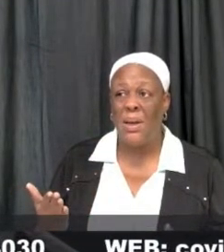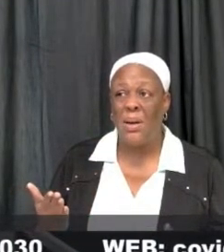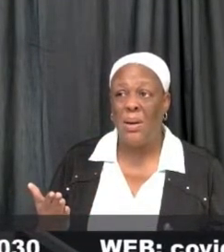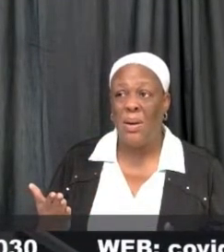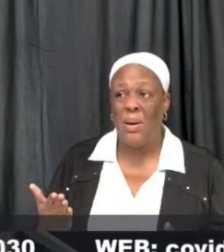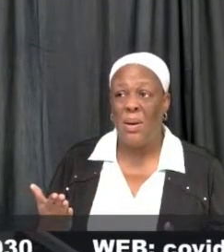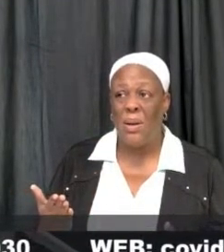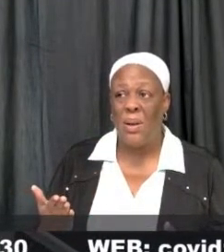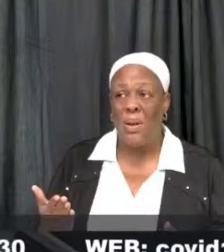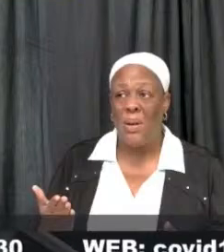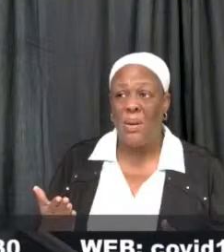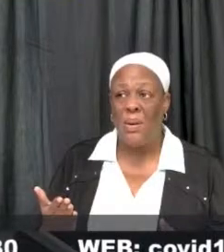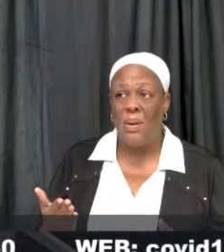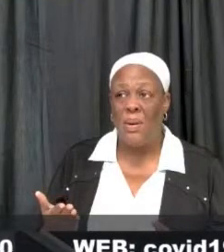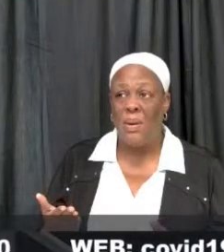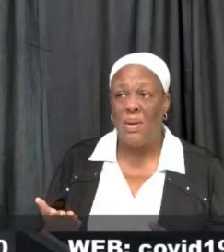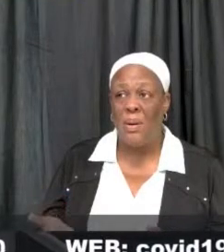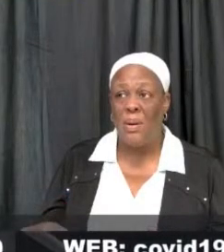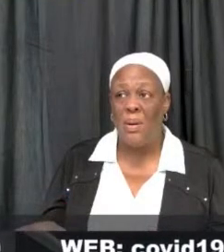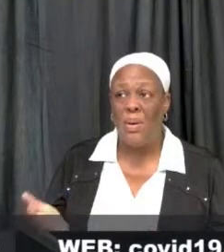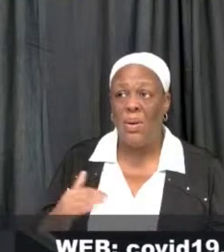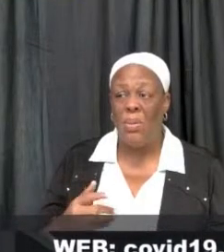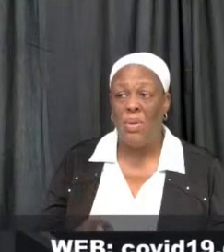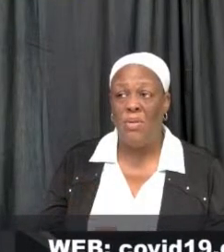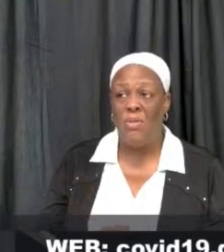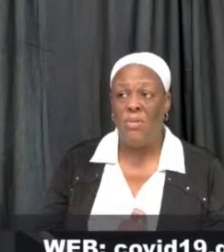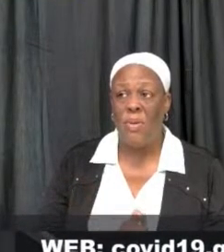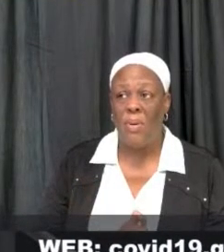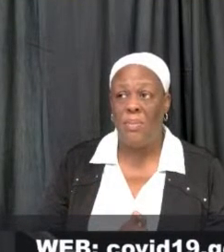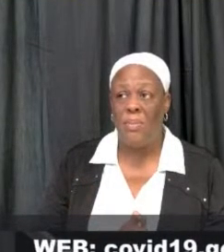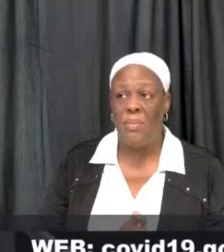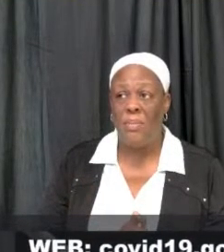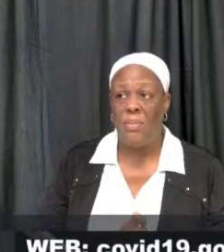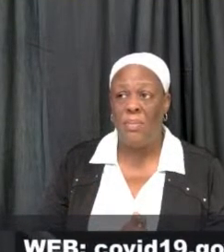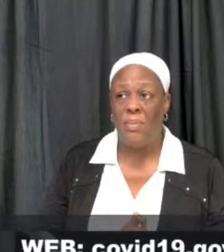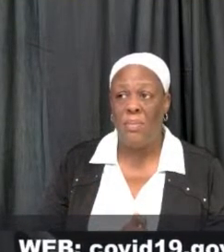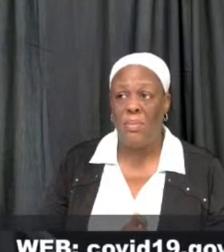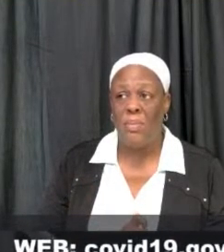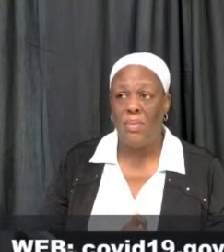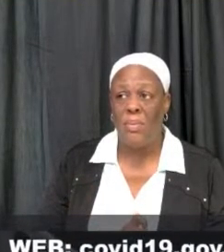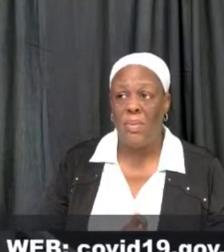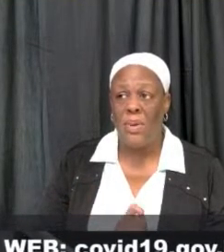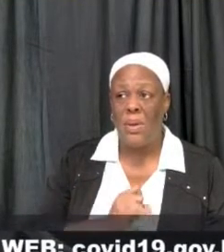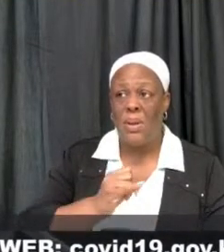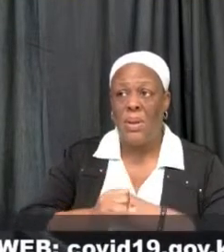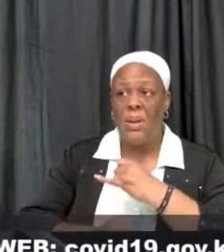or purportedly coming from, the International Criminal Court,